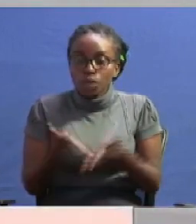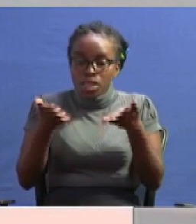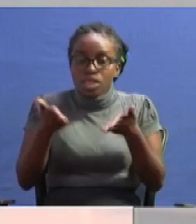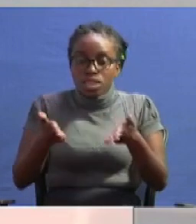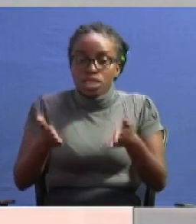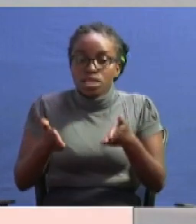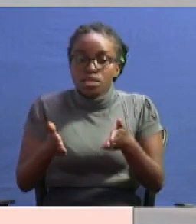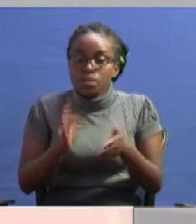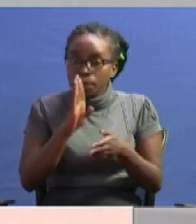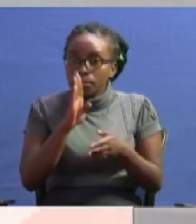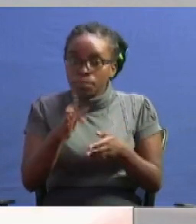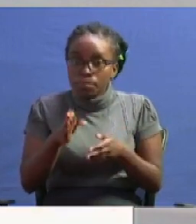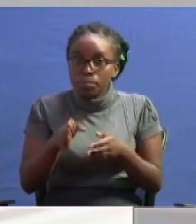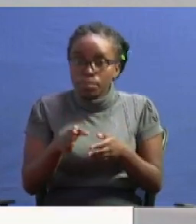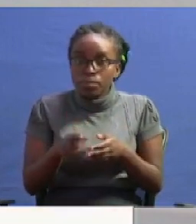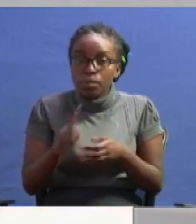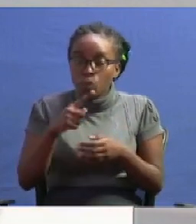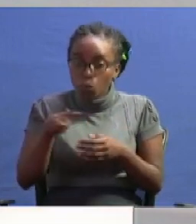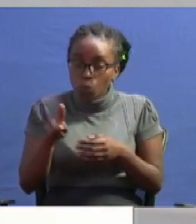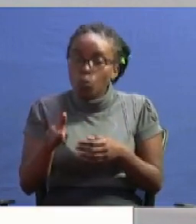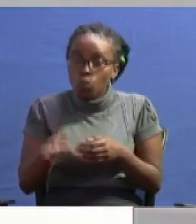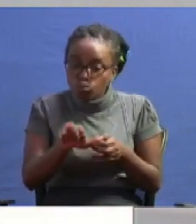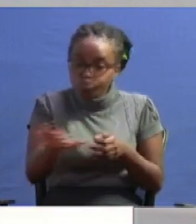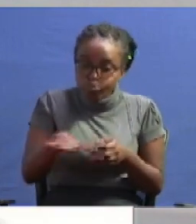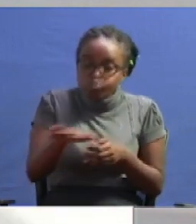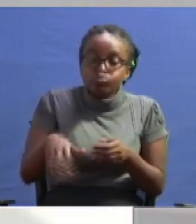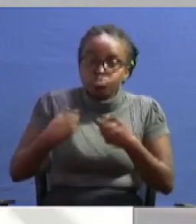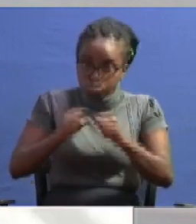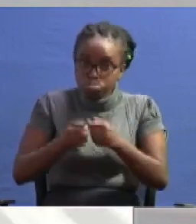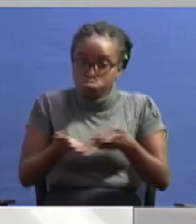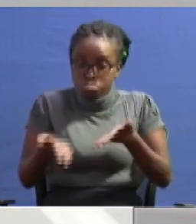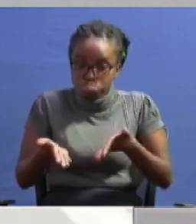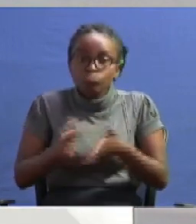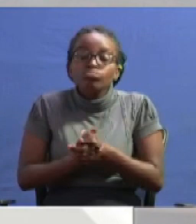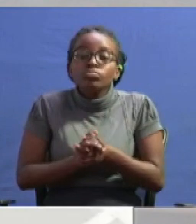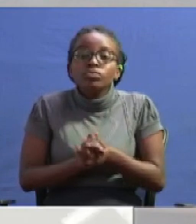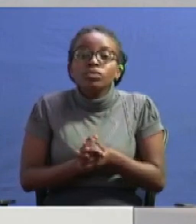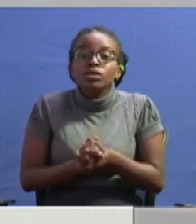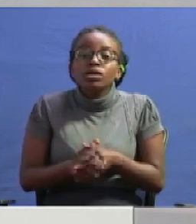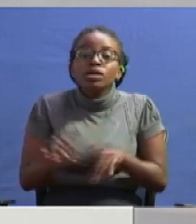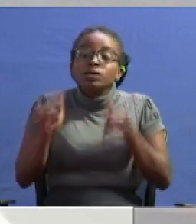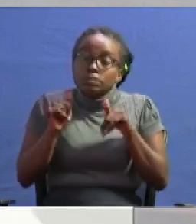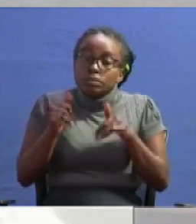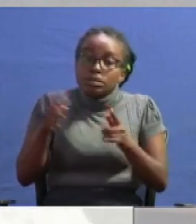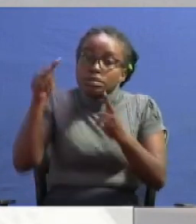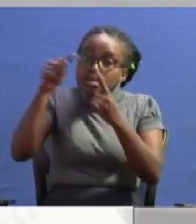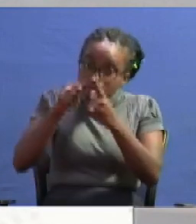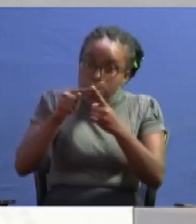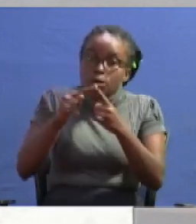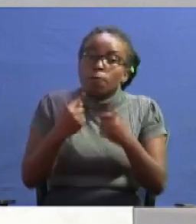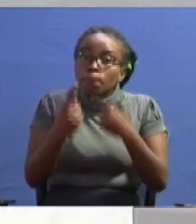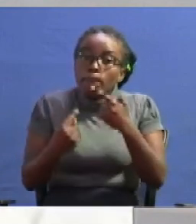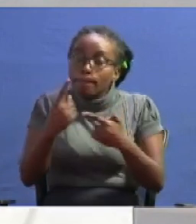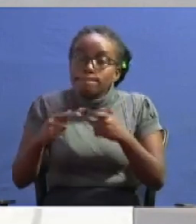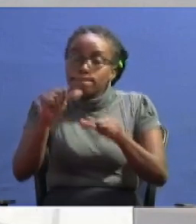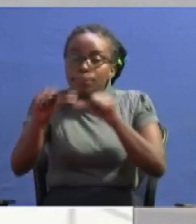happening on the ground. Yes. Well, there is still, talks about sons of the